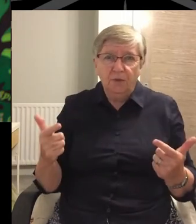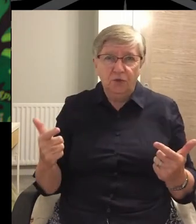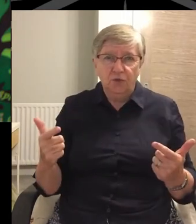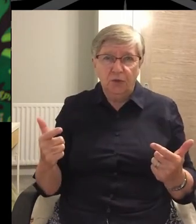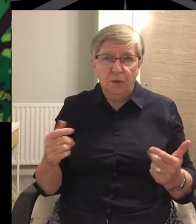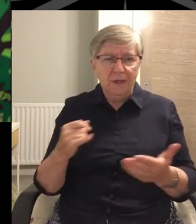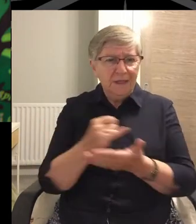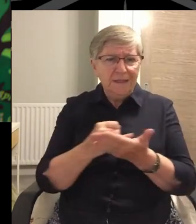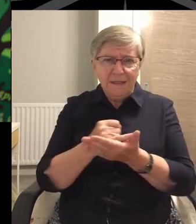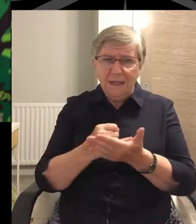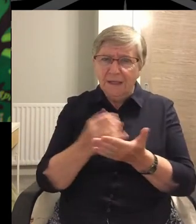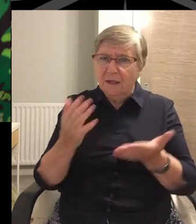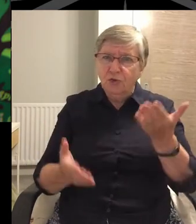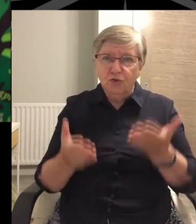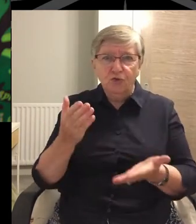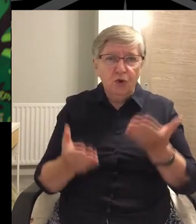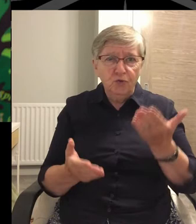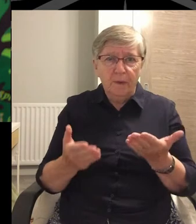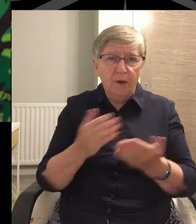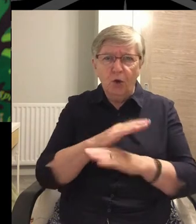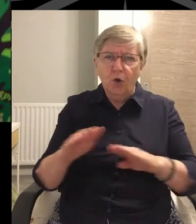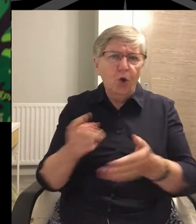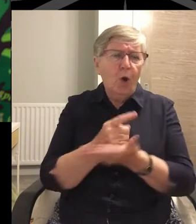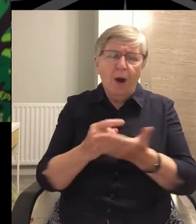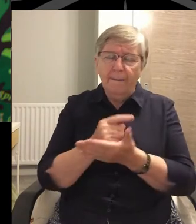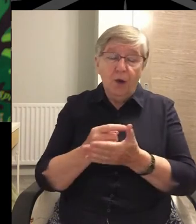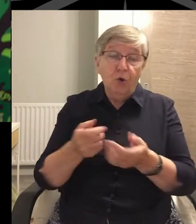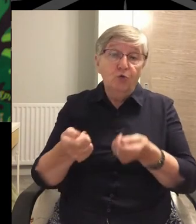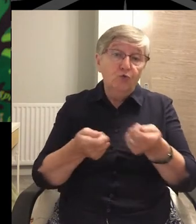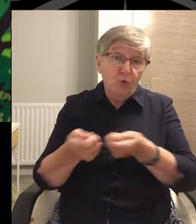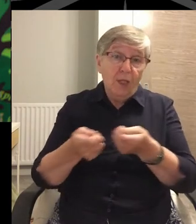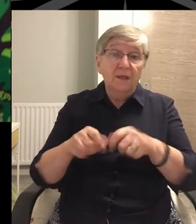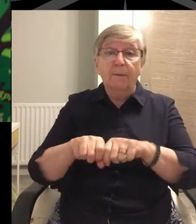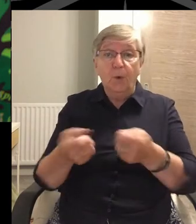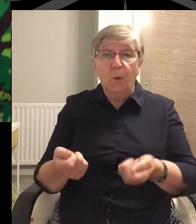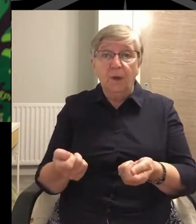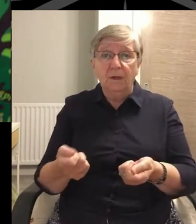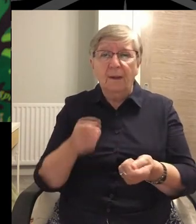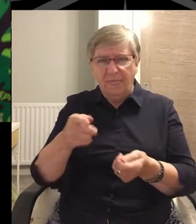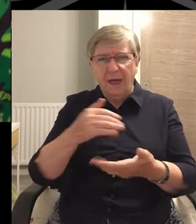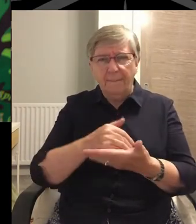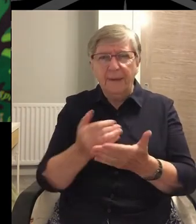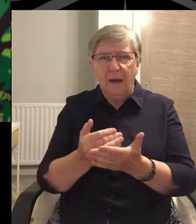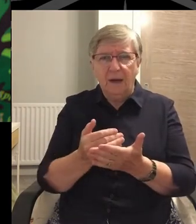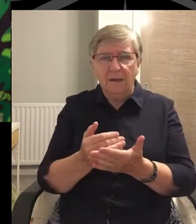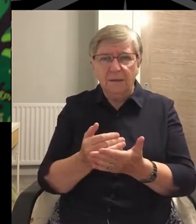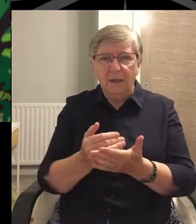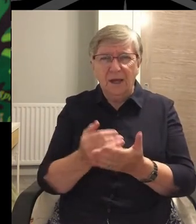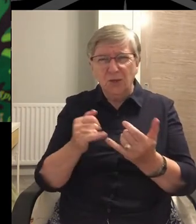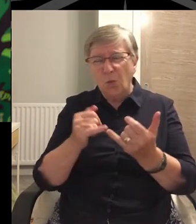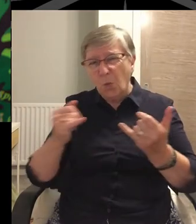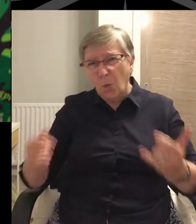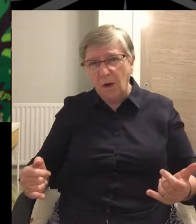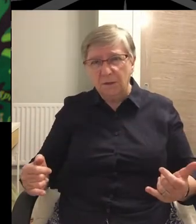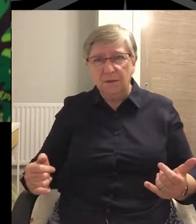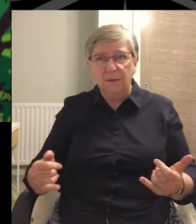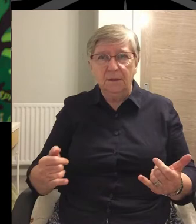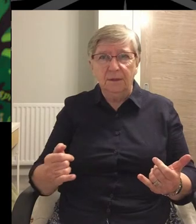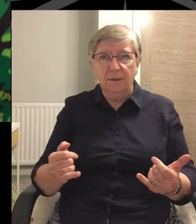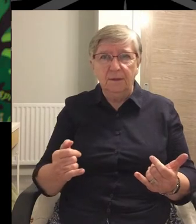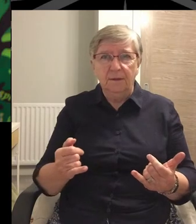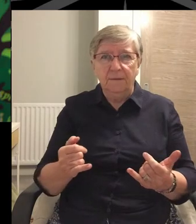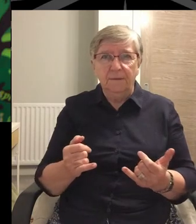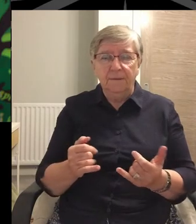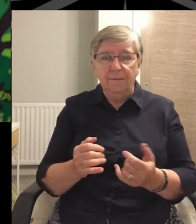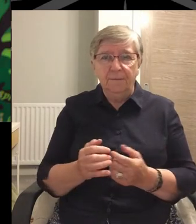Sin and judgment are not primarily about rules being broken, although that's part of it. It's something worse that's going